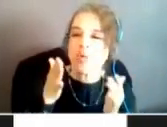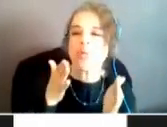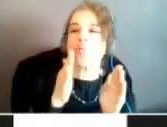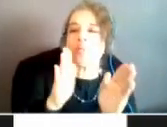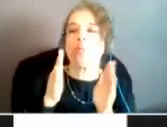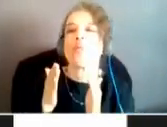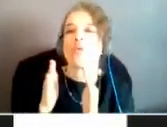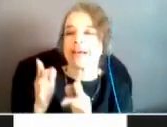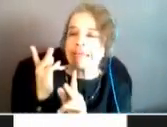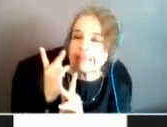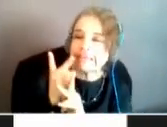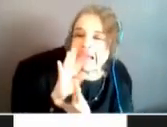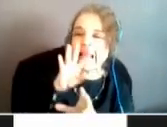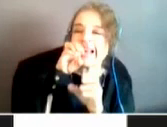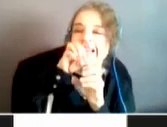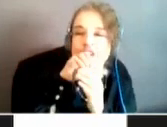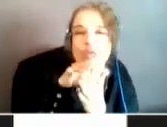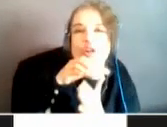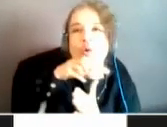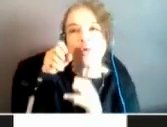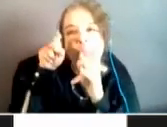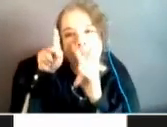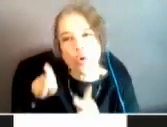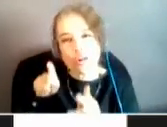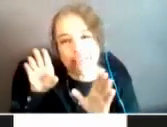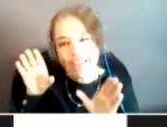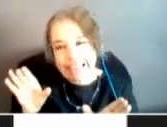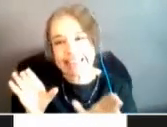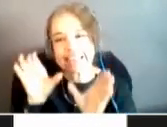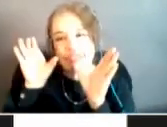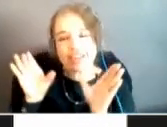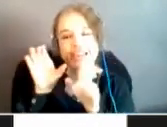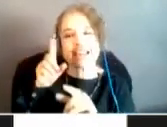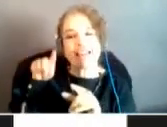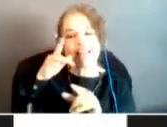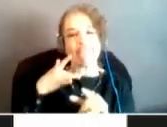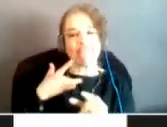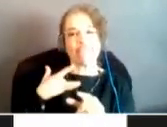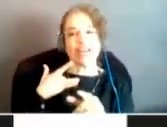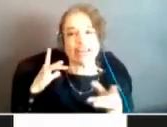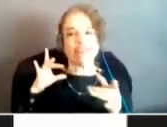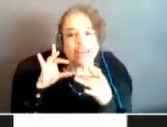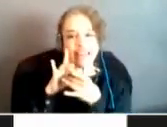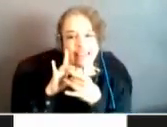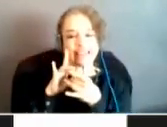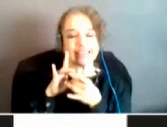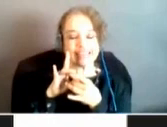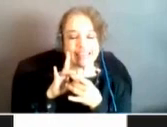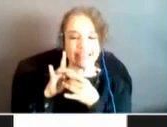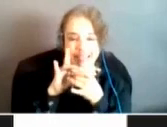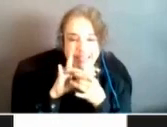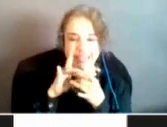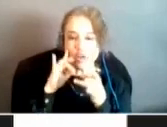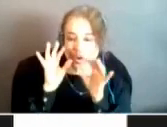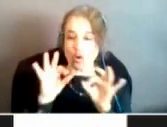to keep engaging with that older person so that they feel connected. You know, I think